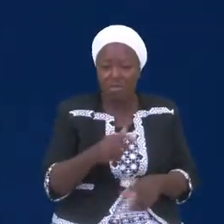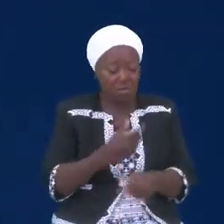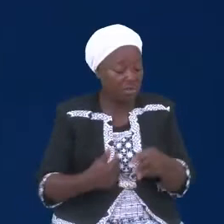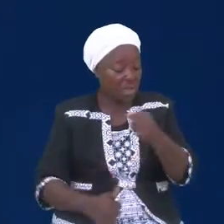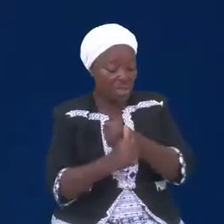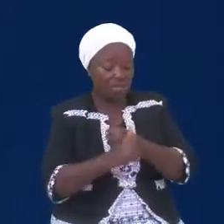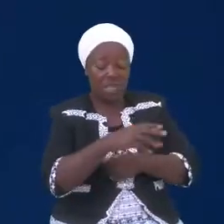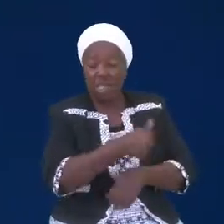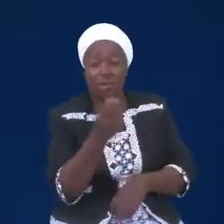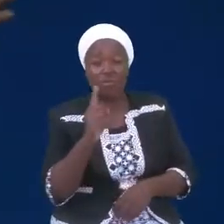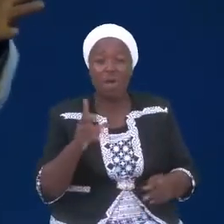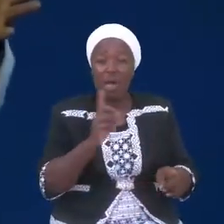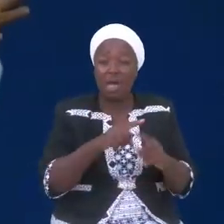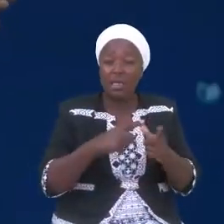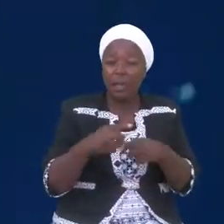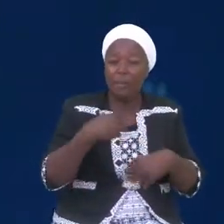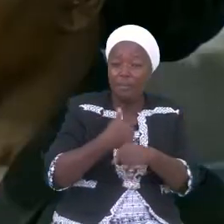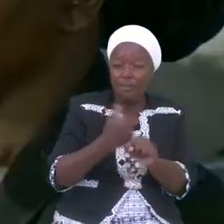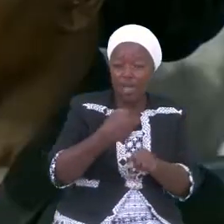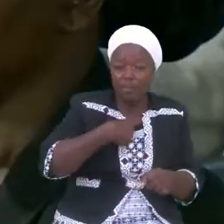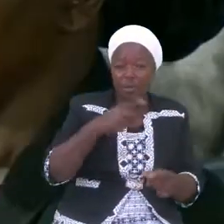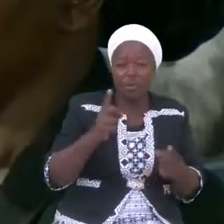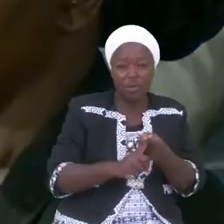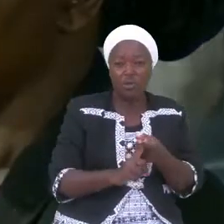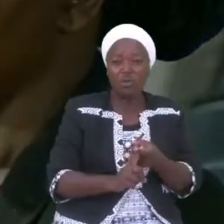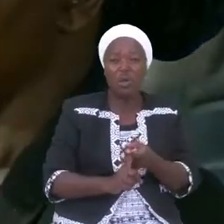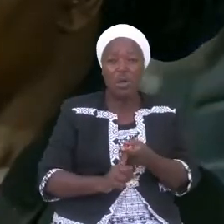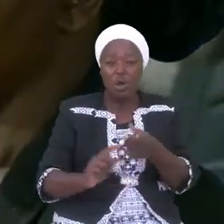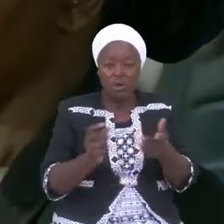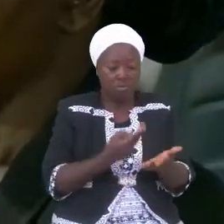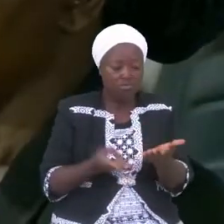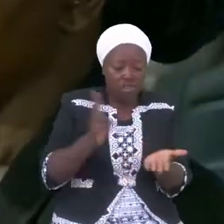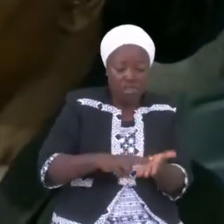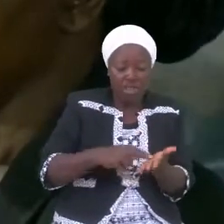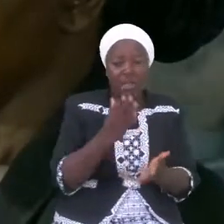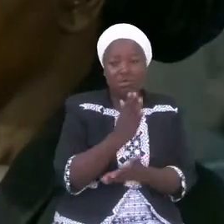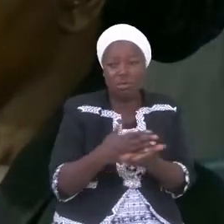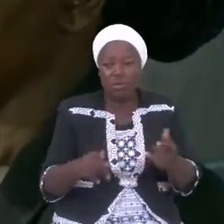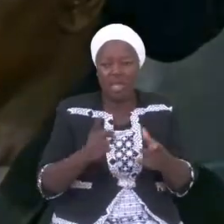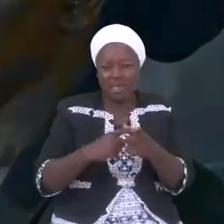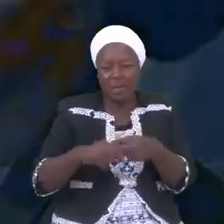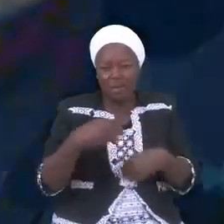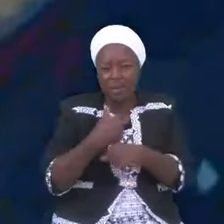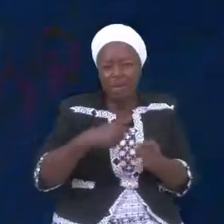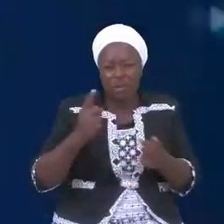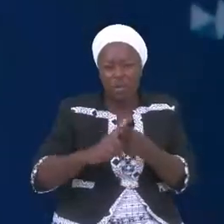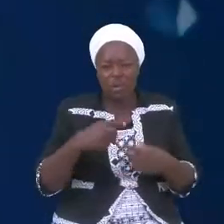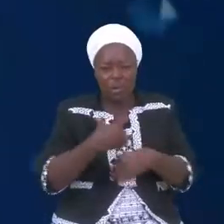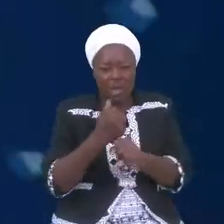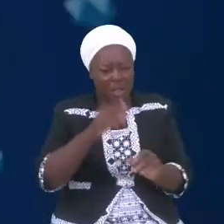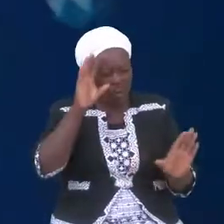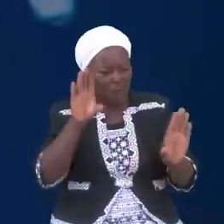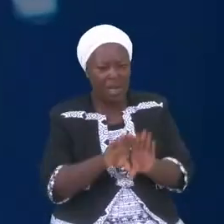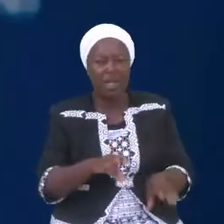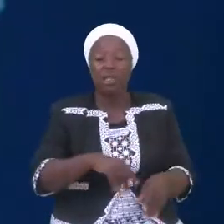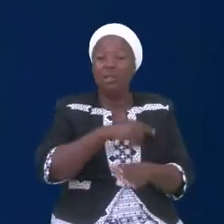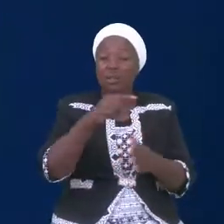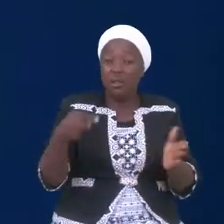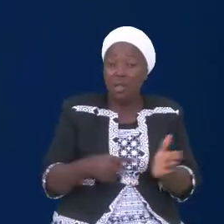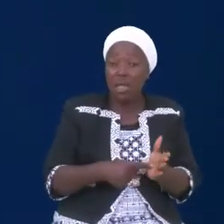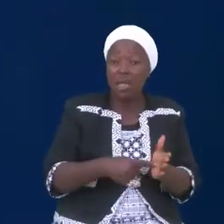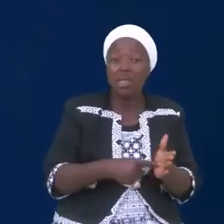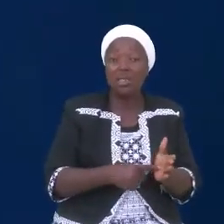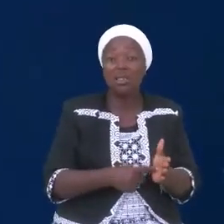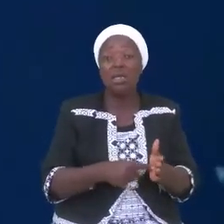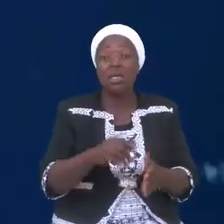anyone. They made me to sign something, and they made me to make a covenant. They might